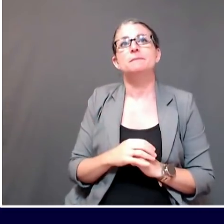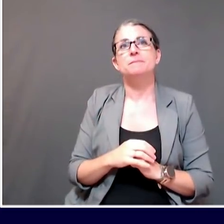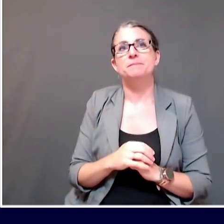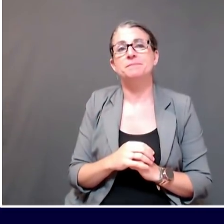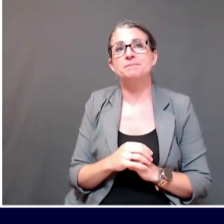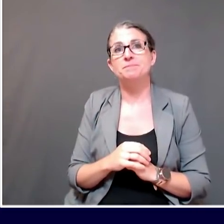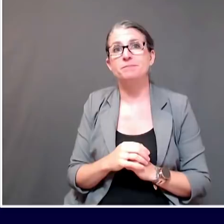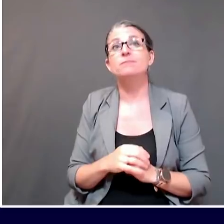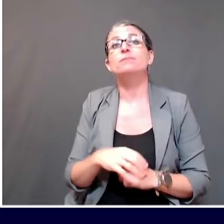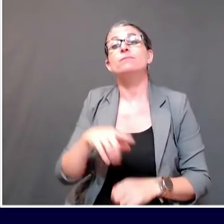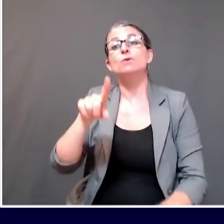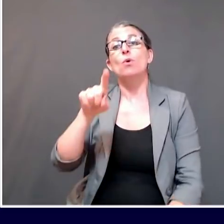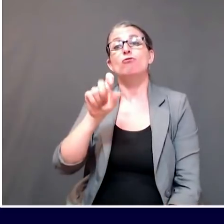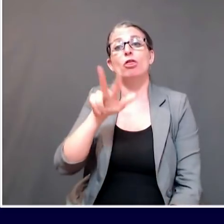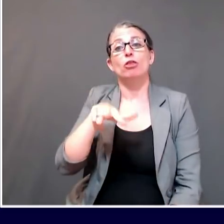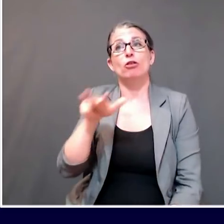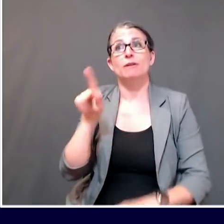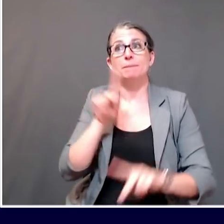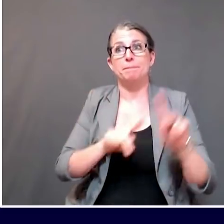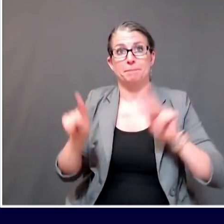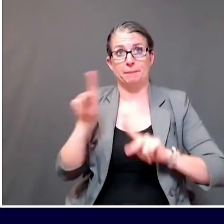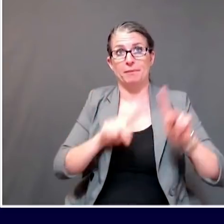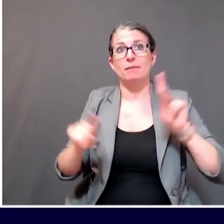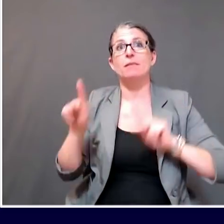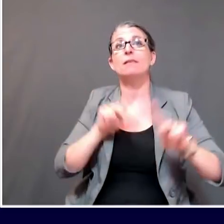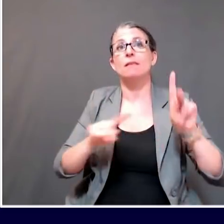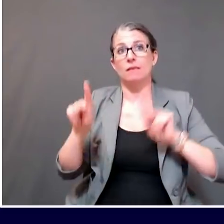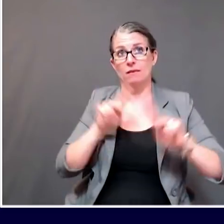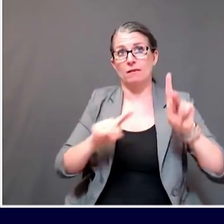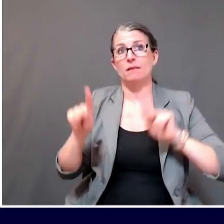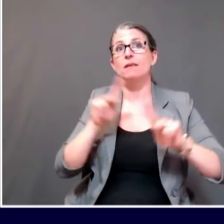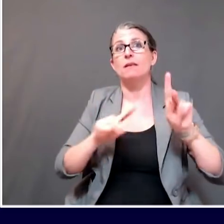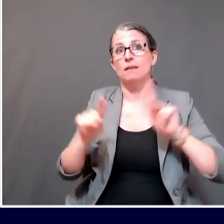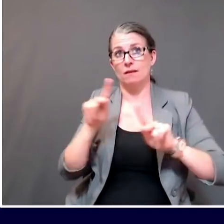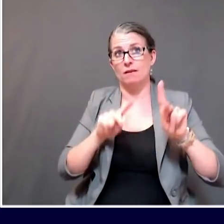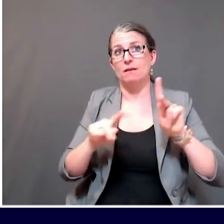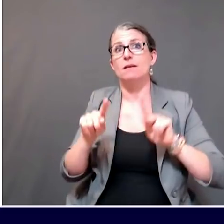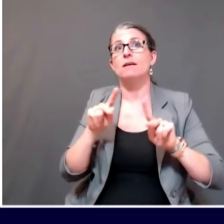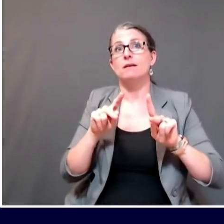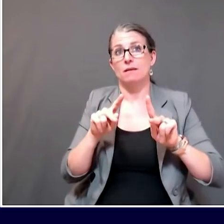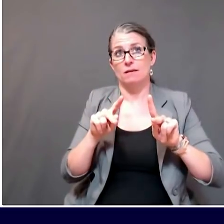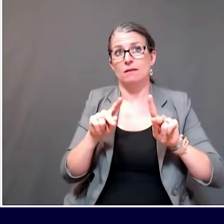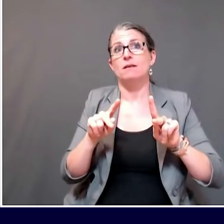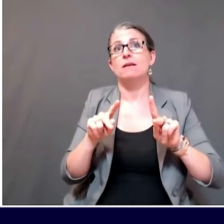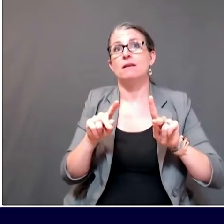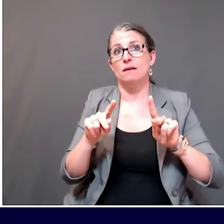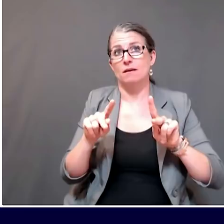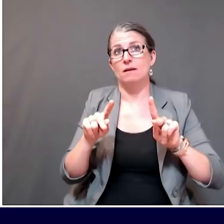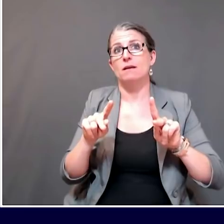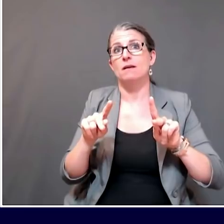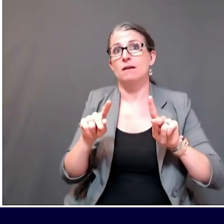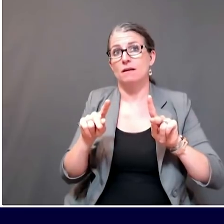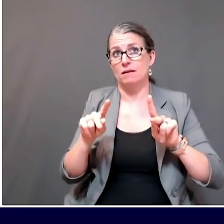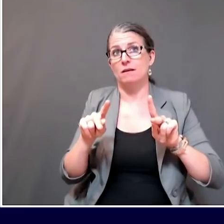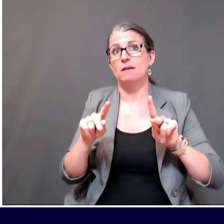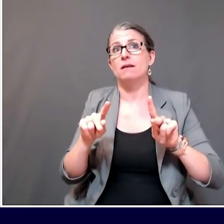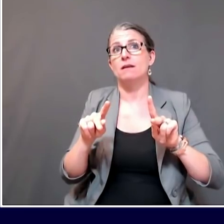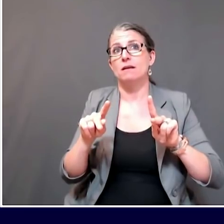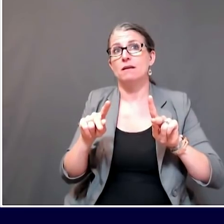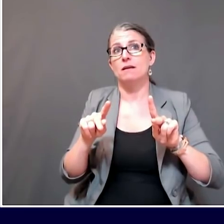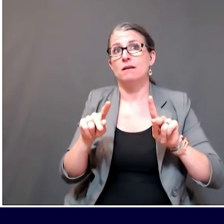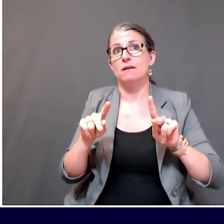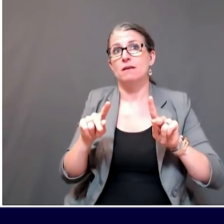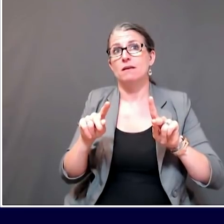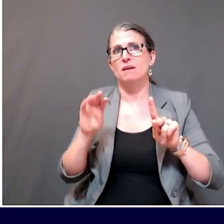positive molecular tests, not cases, but tests, and 2,074 negative